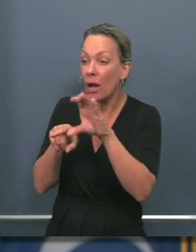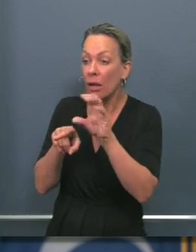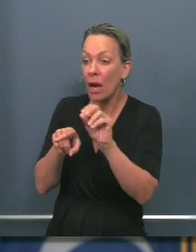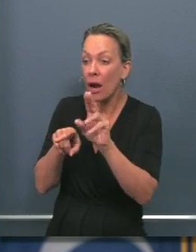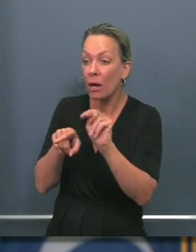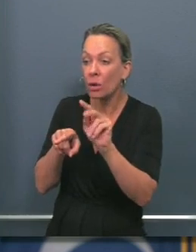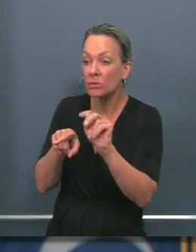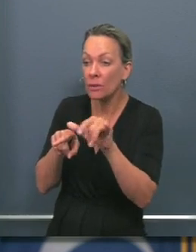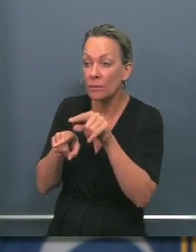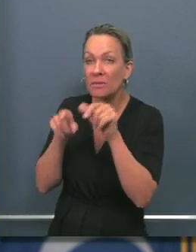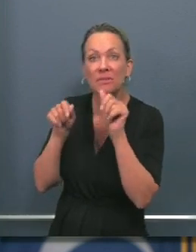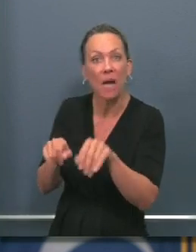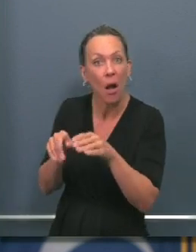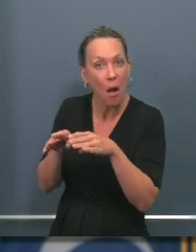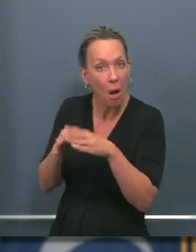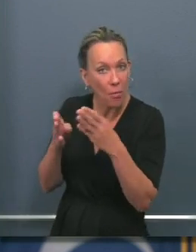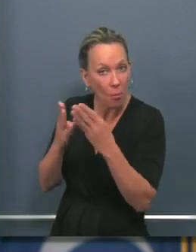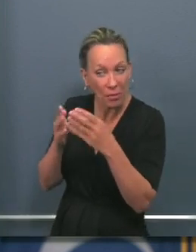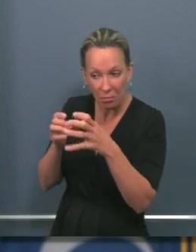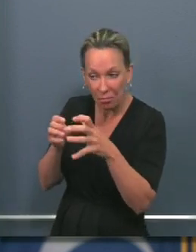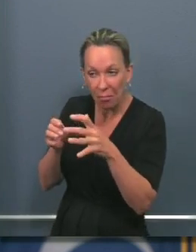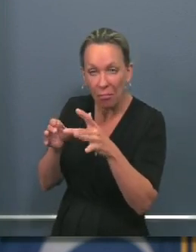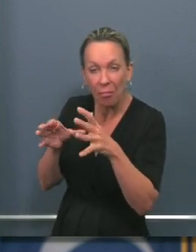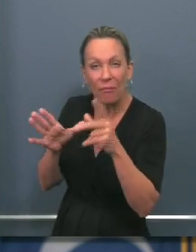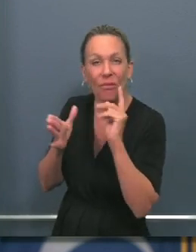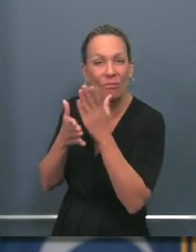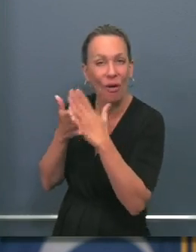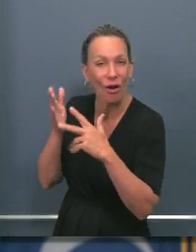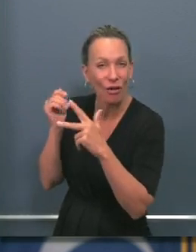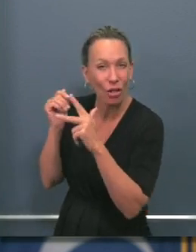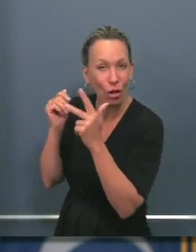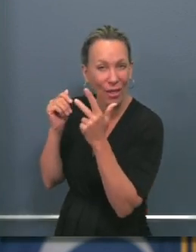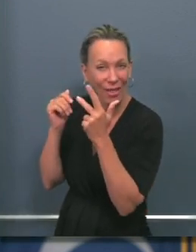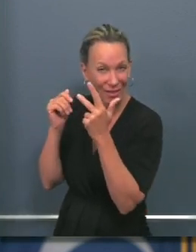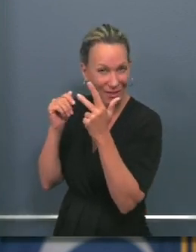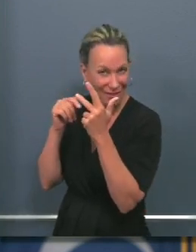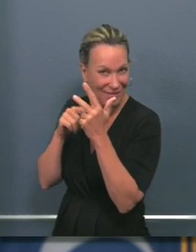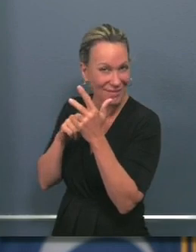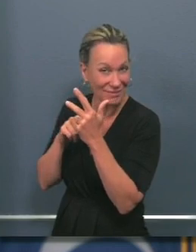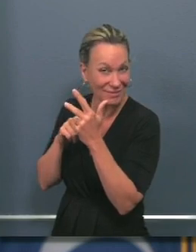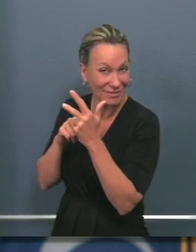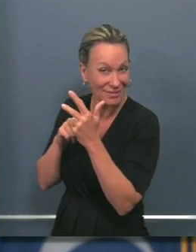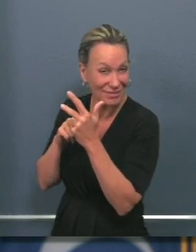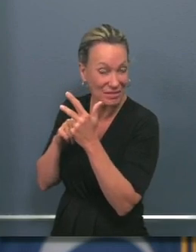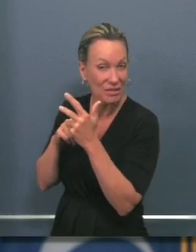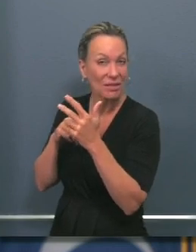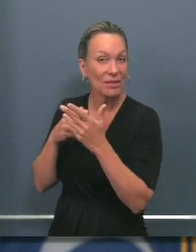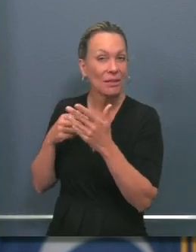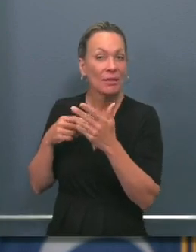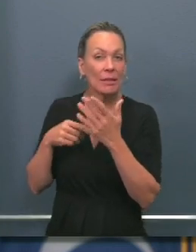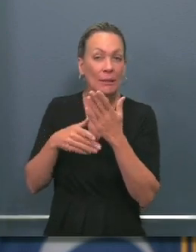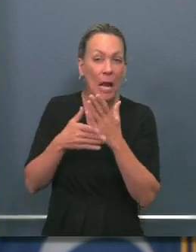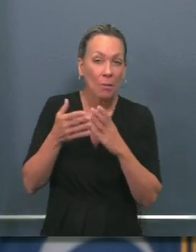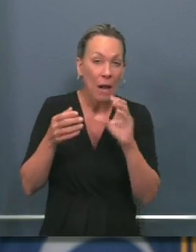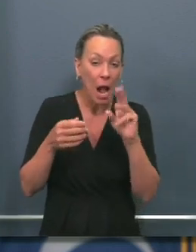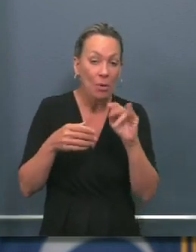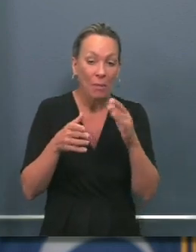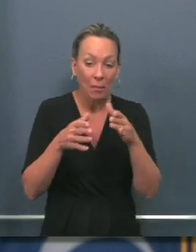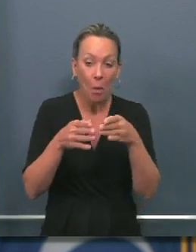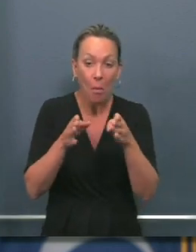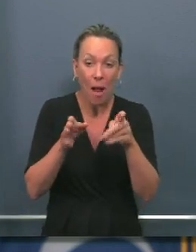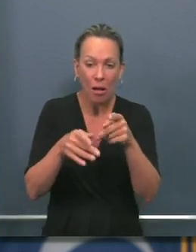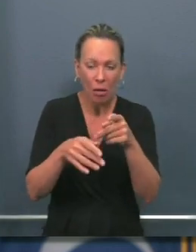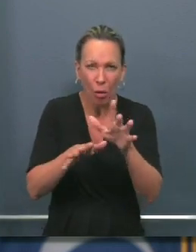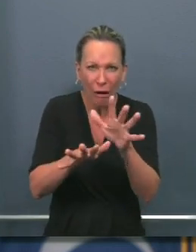to slow down the pace of reopening. And we respect that and certainly will honor that. Others